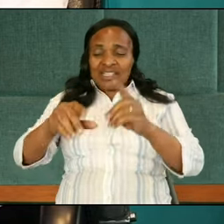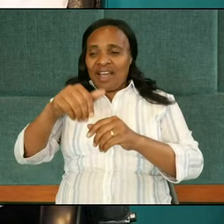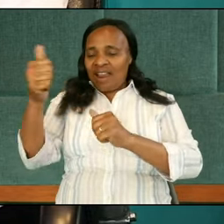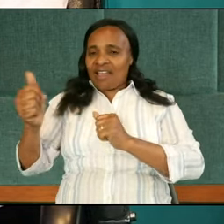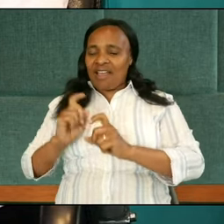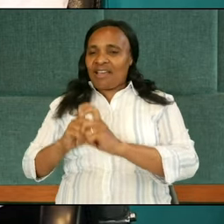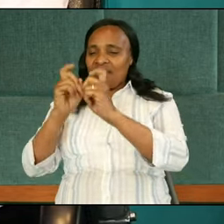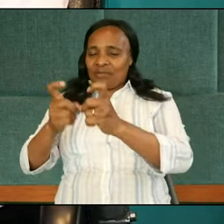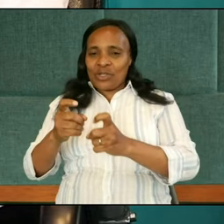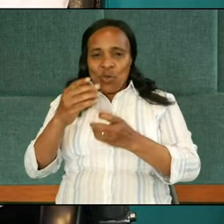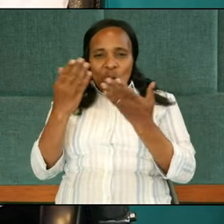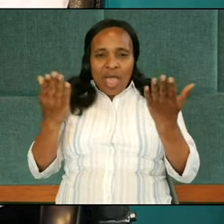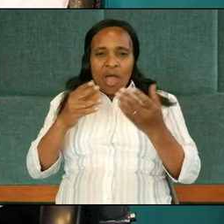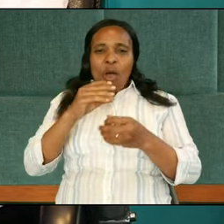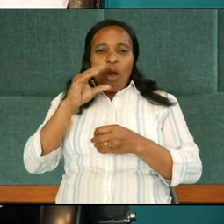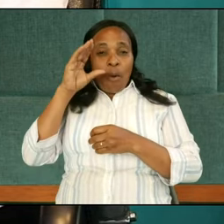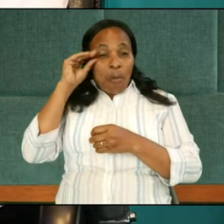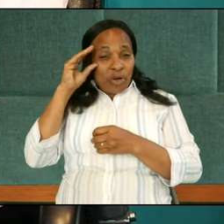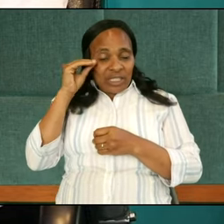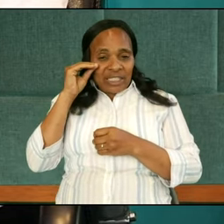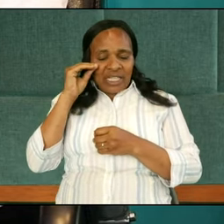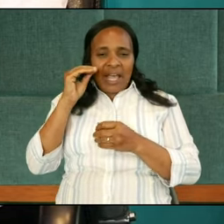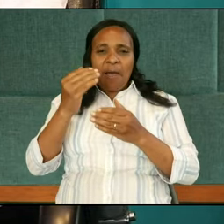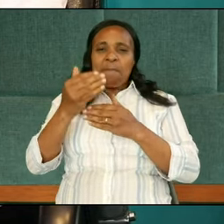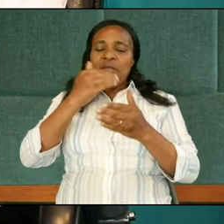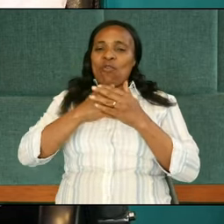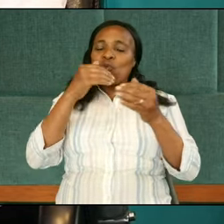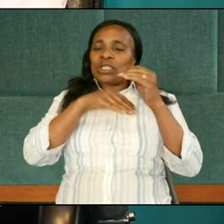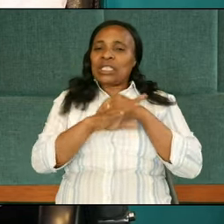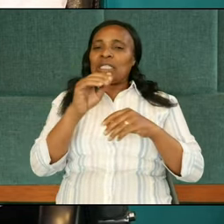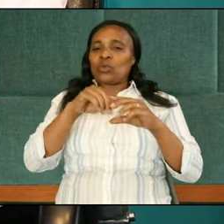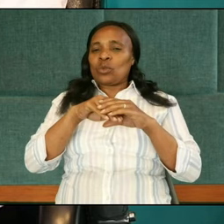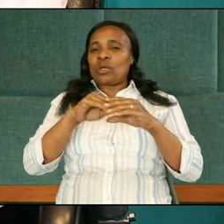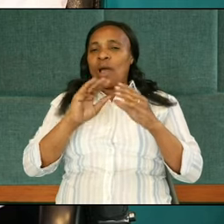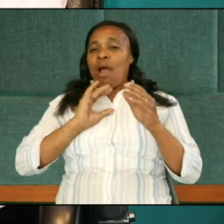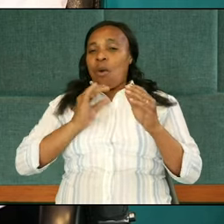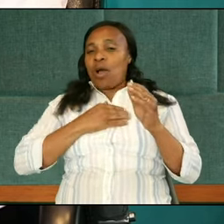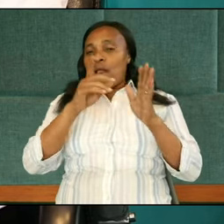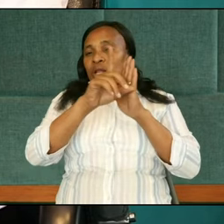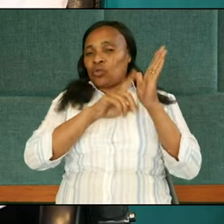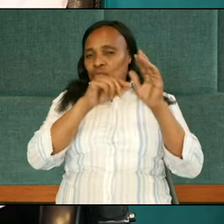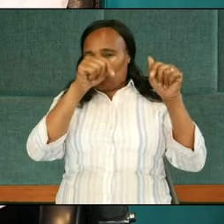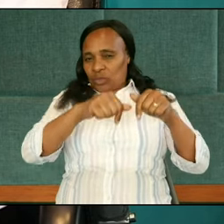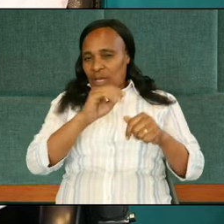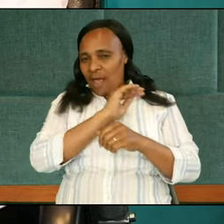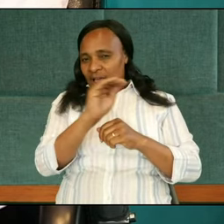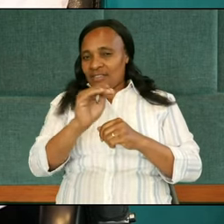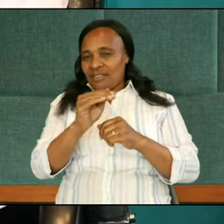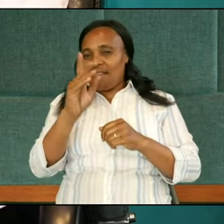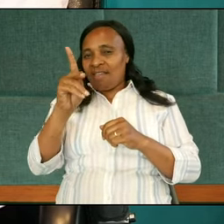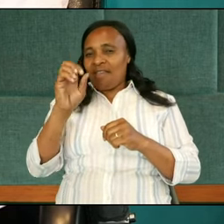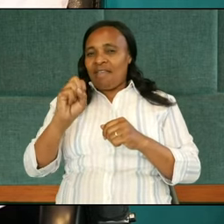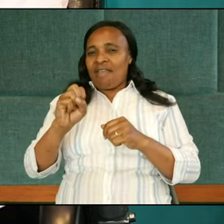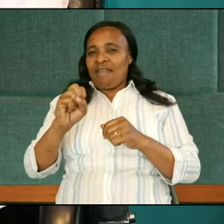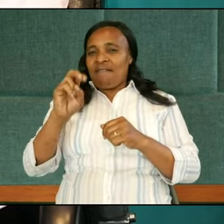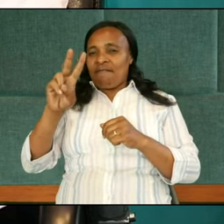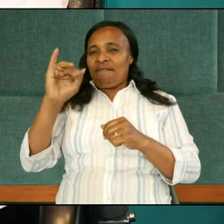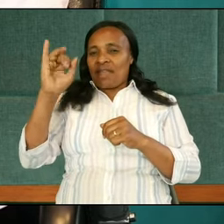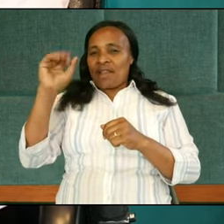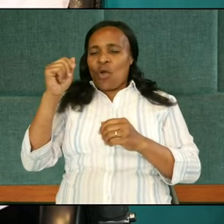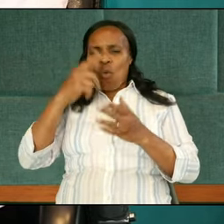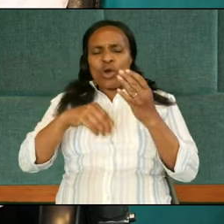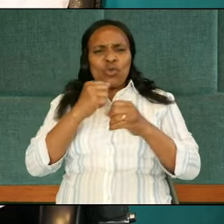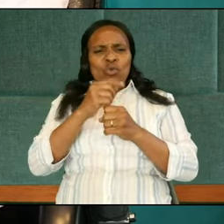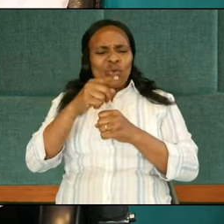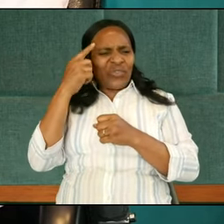to Moses. But before we now dive into our lesson today, I'd like to ask Kevin to take us through the What Do You Think